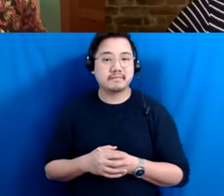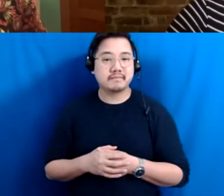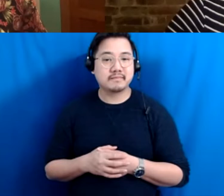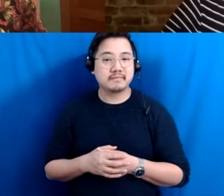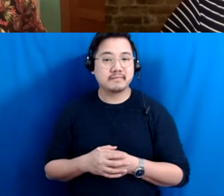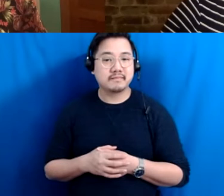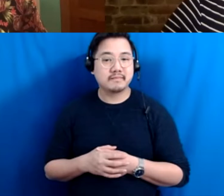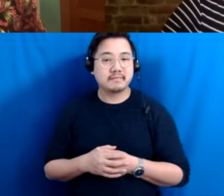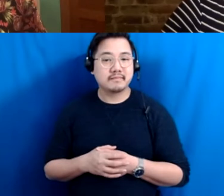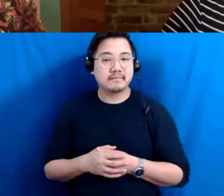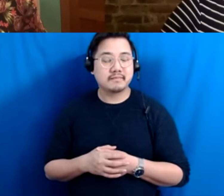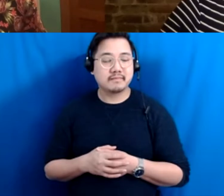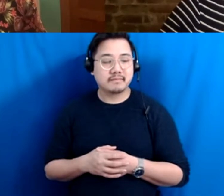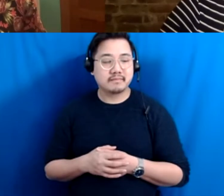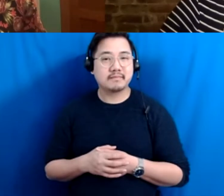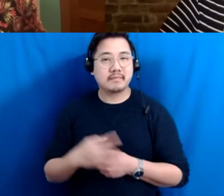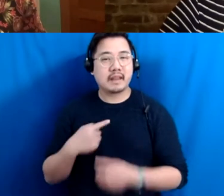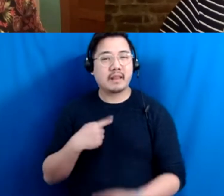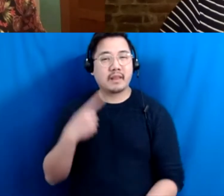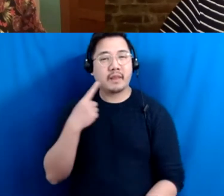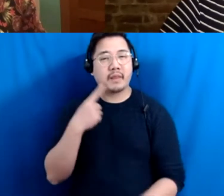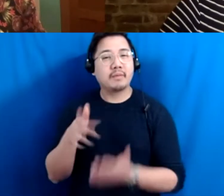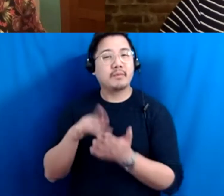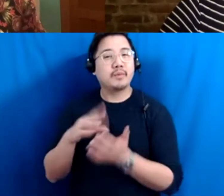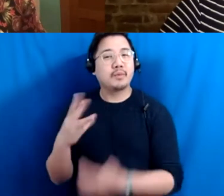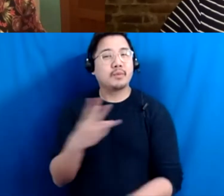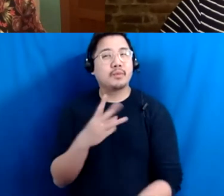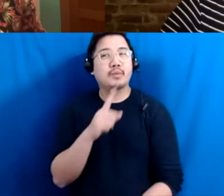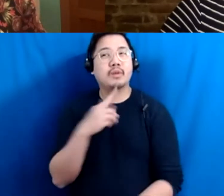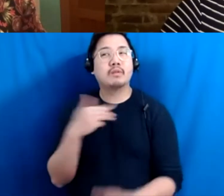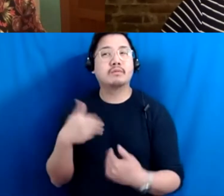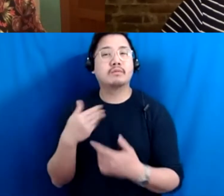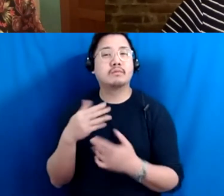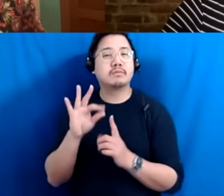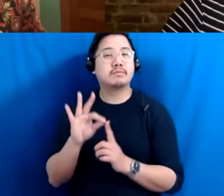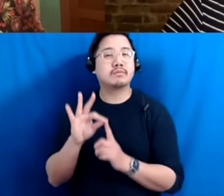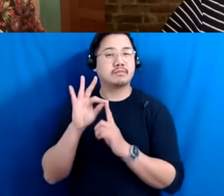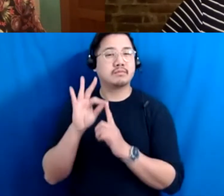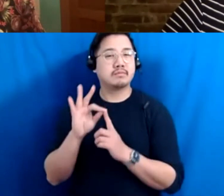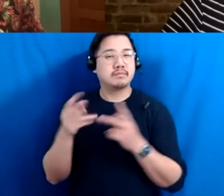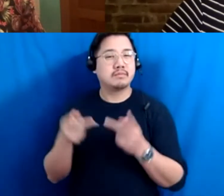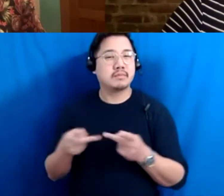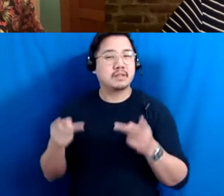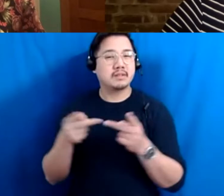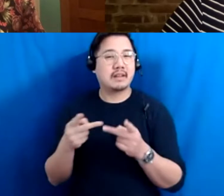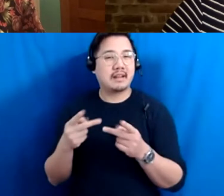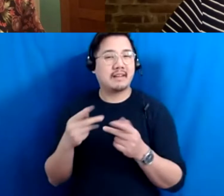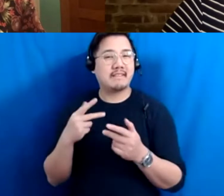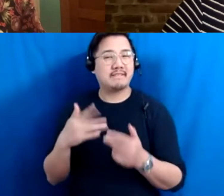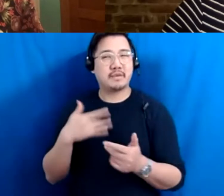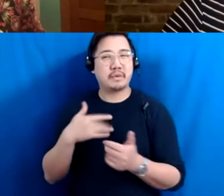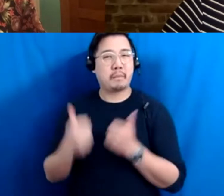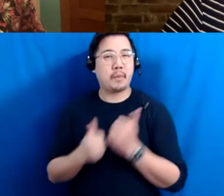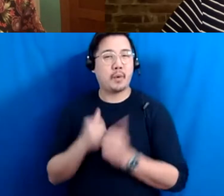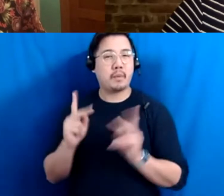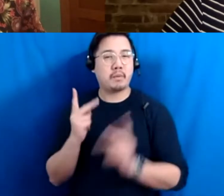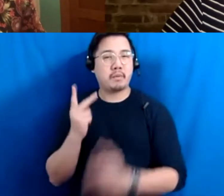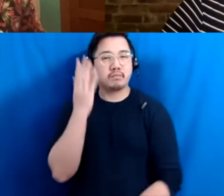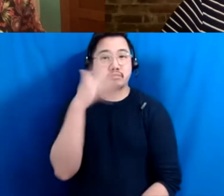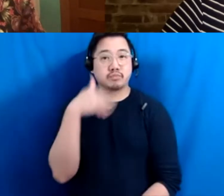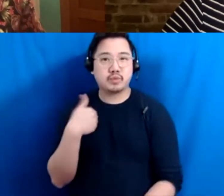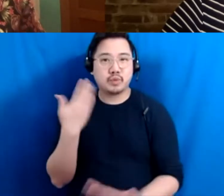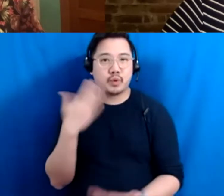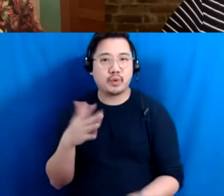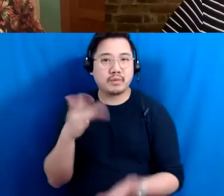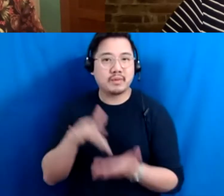I think the Midwest is a really special place. I feel like not enough people know about it. It's almost as if it doesn't exist, and so it was also very much